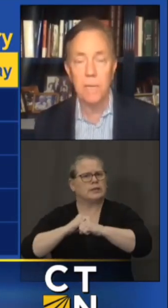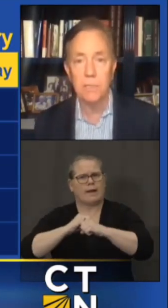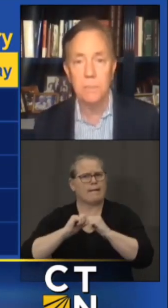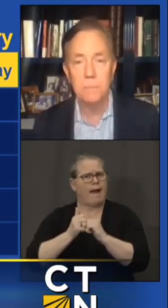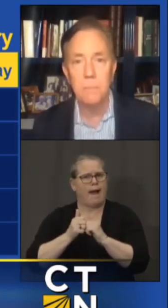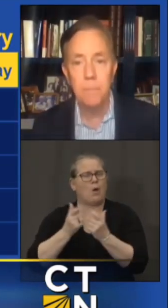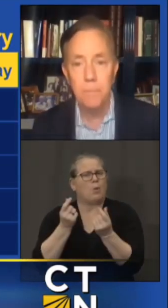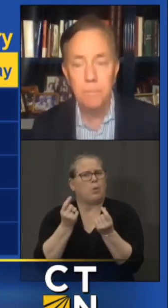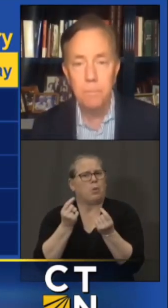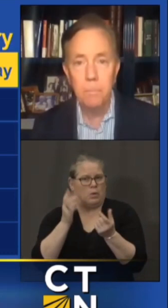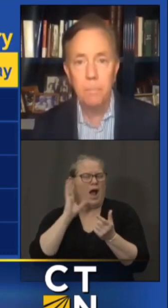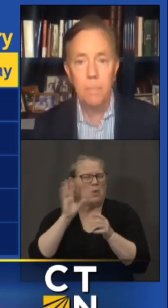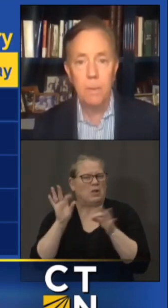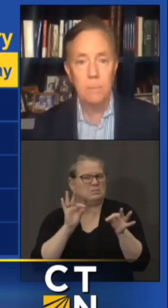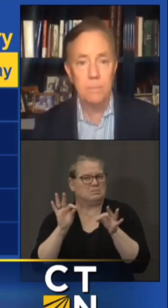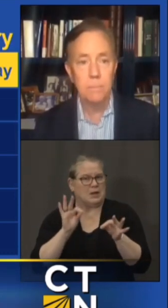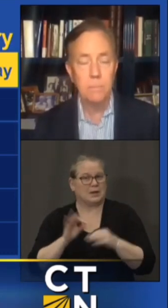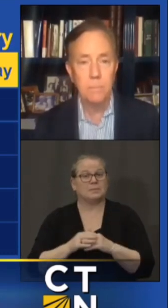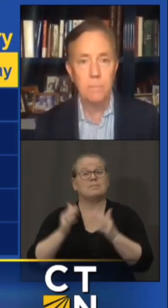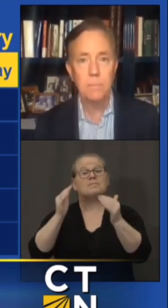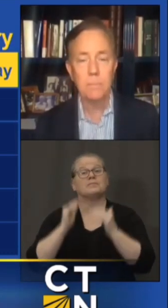slide, Max.